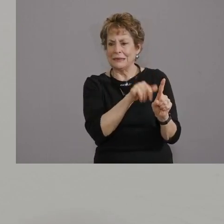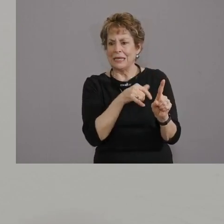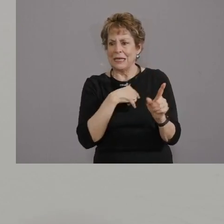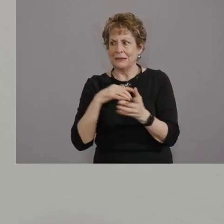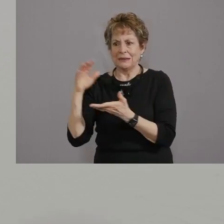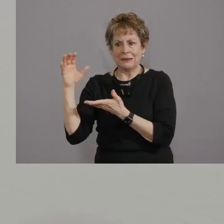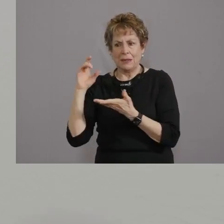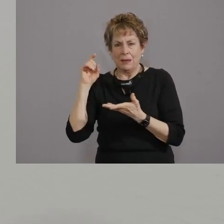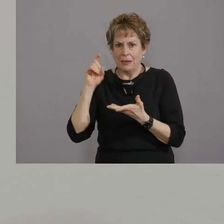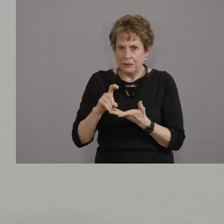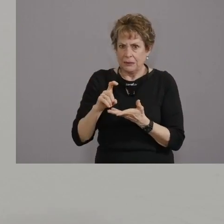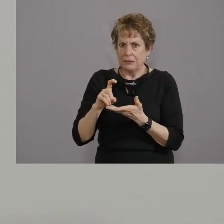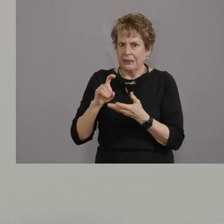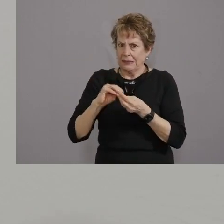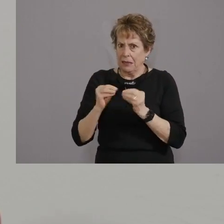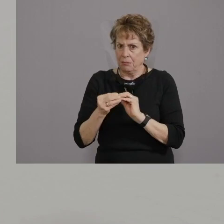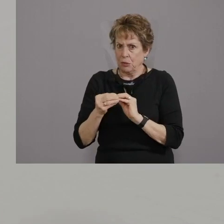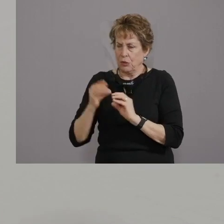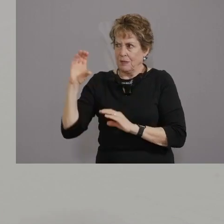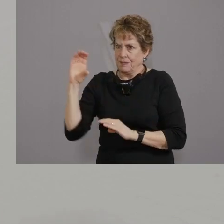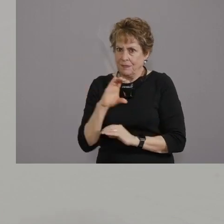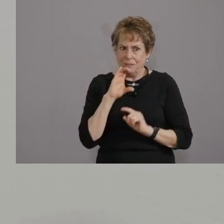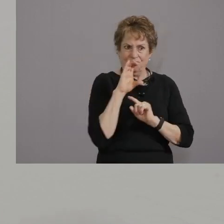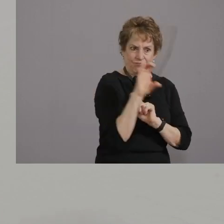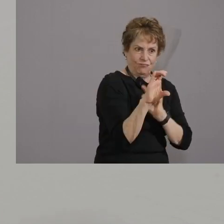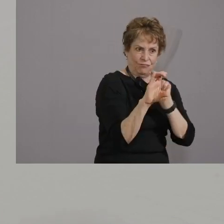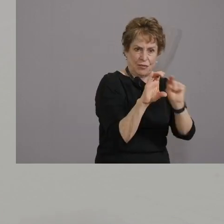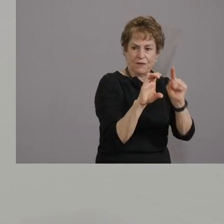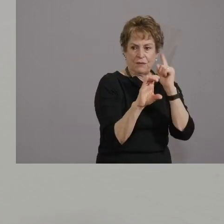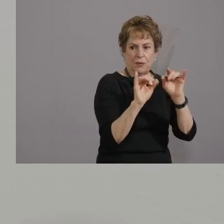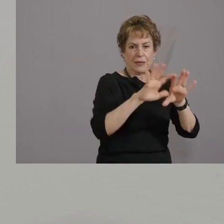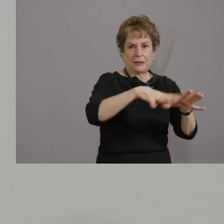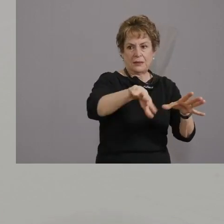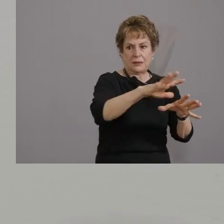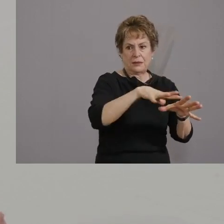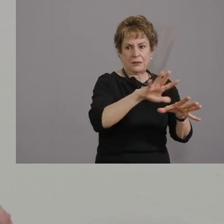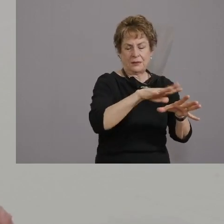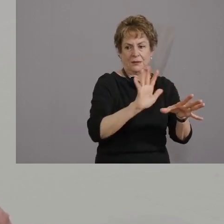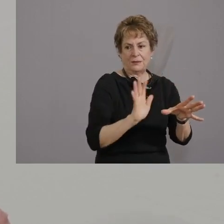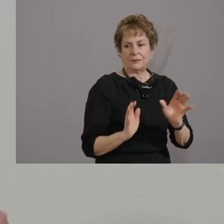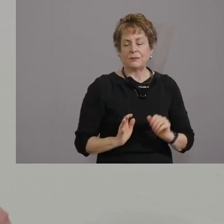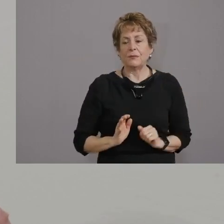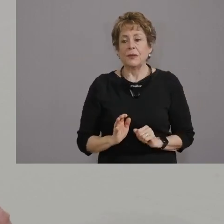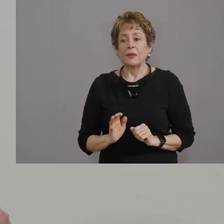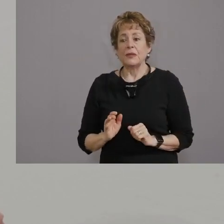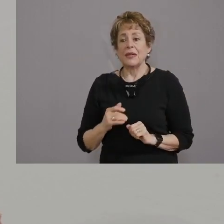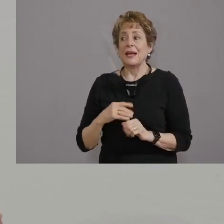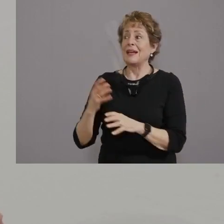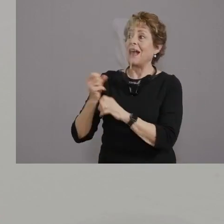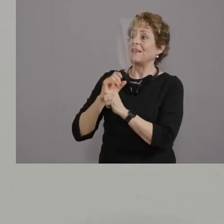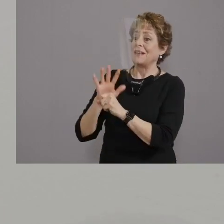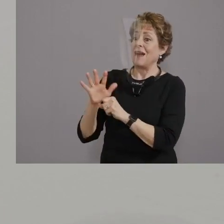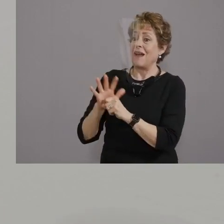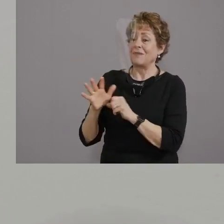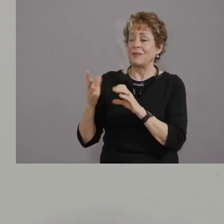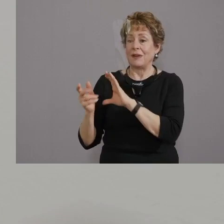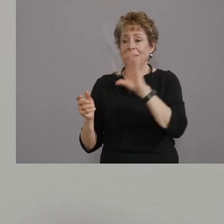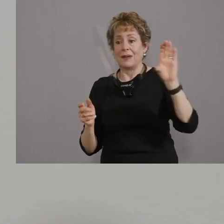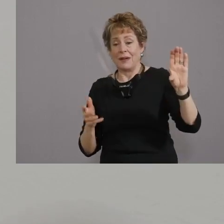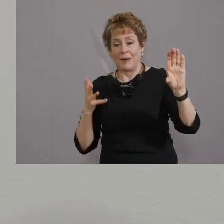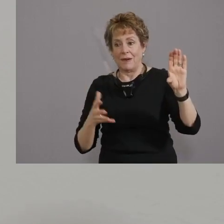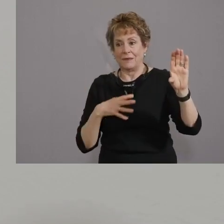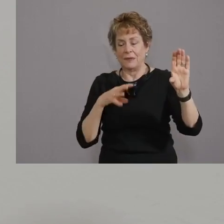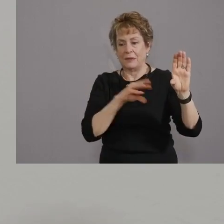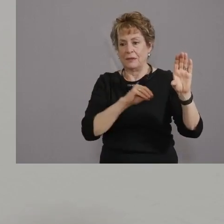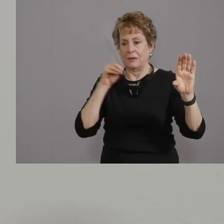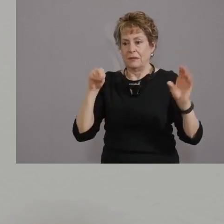do it, but it's not an ongoing need. So once they get all the doses that they need, those will then be added back into Arizona's